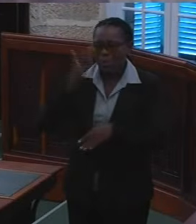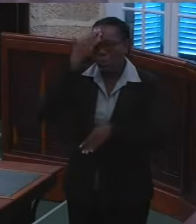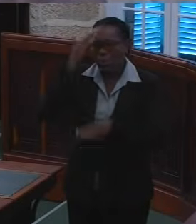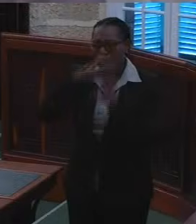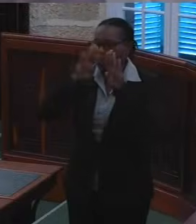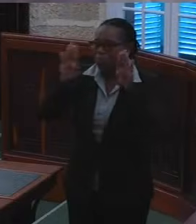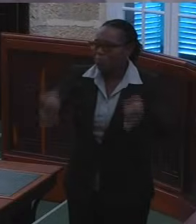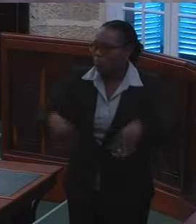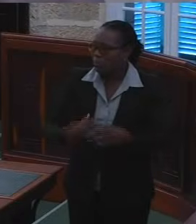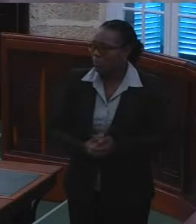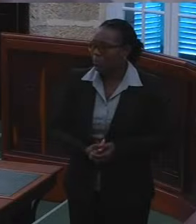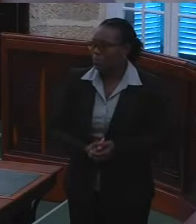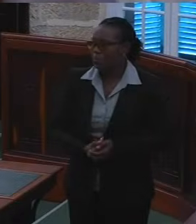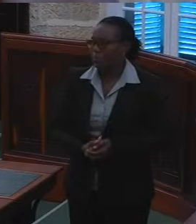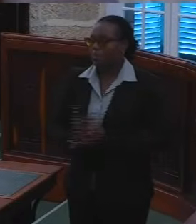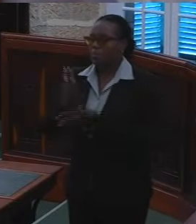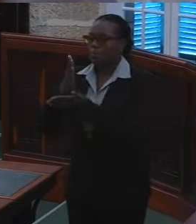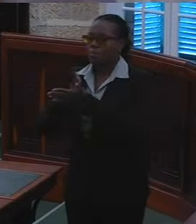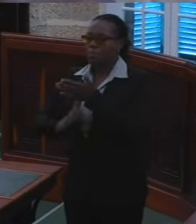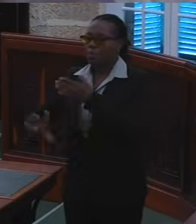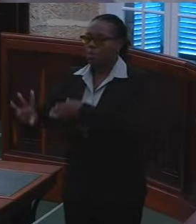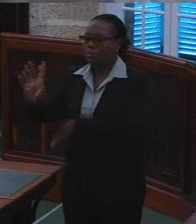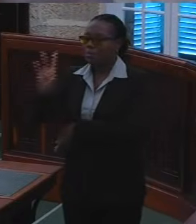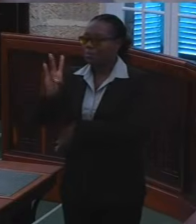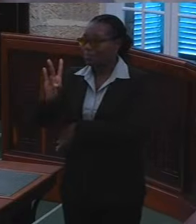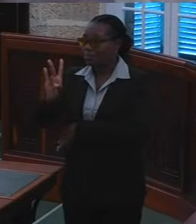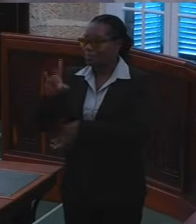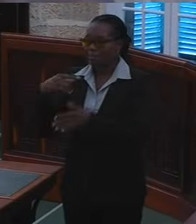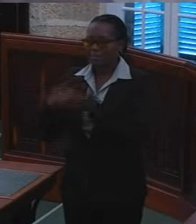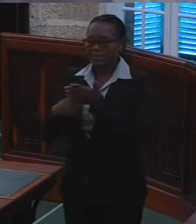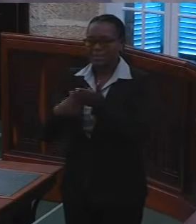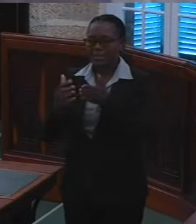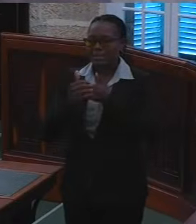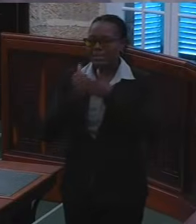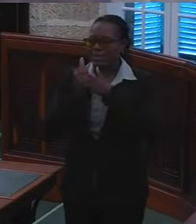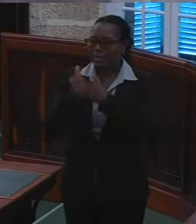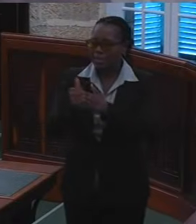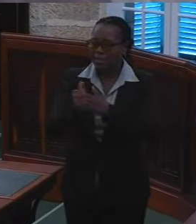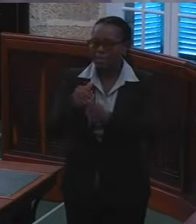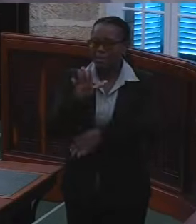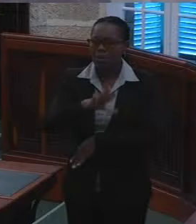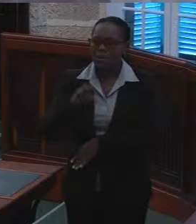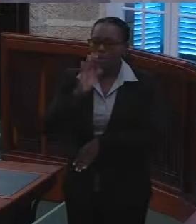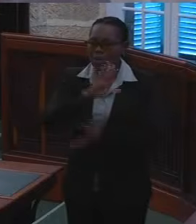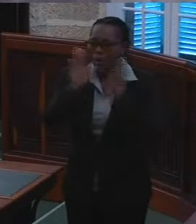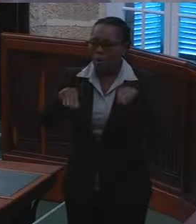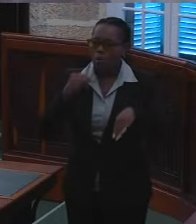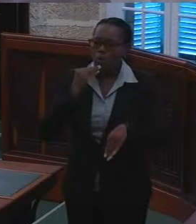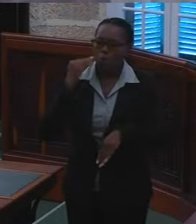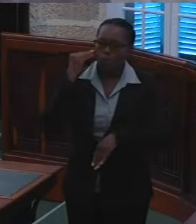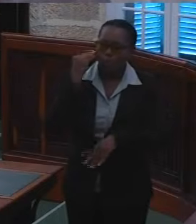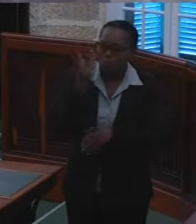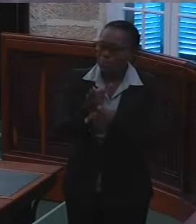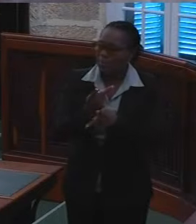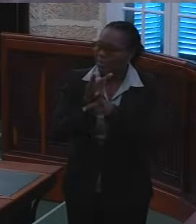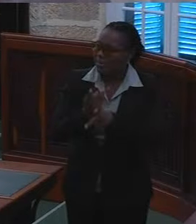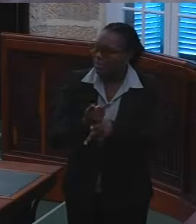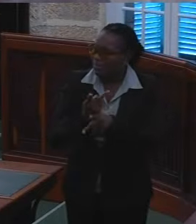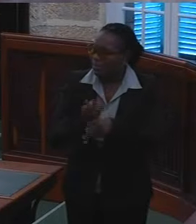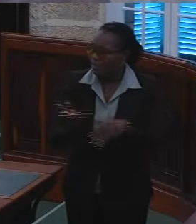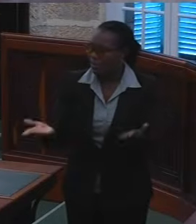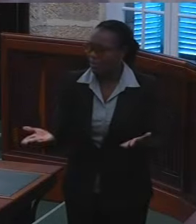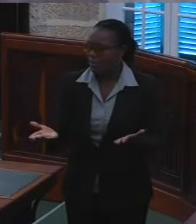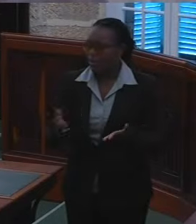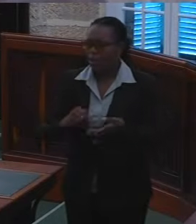7 of the bill therefore provides specific guidance for home-based care, how we are going to ensure that home-based care is at